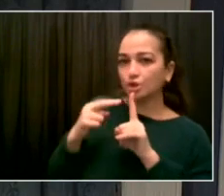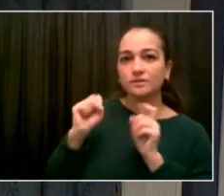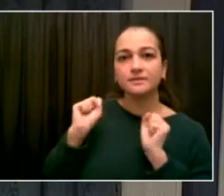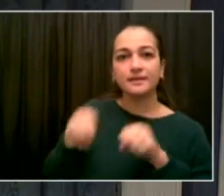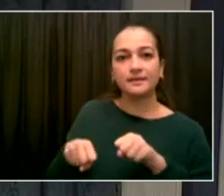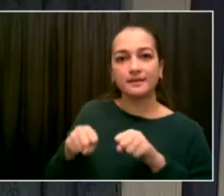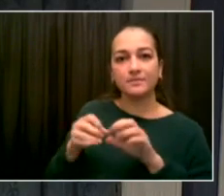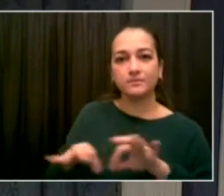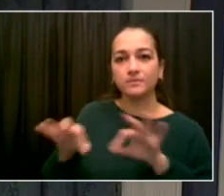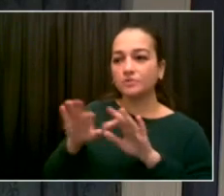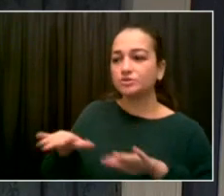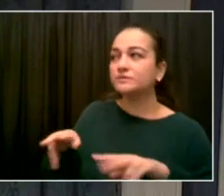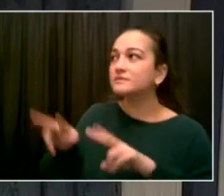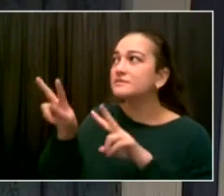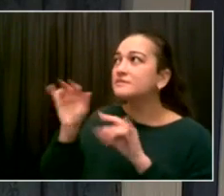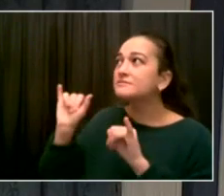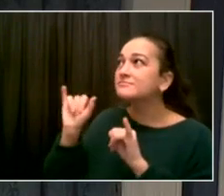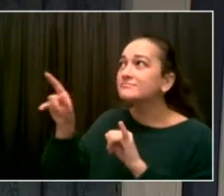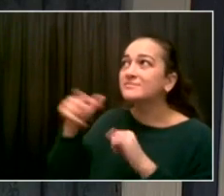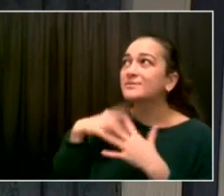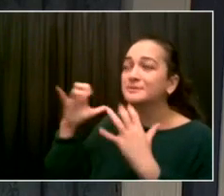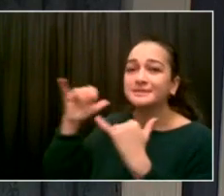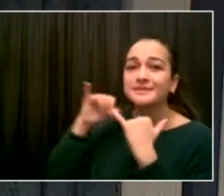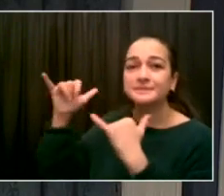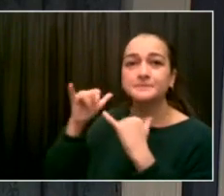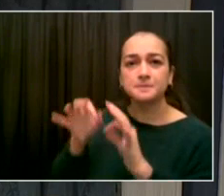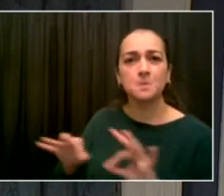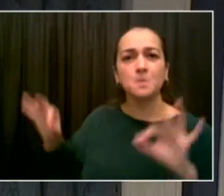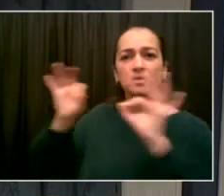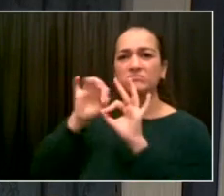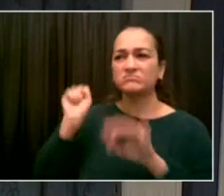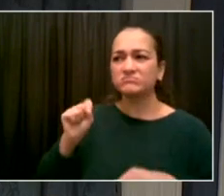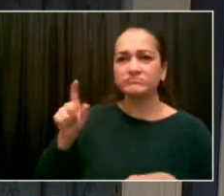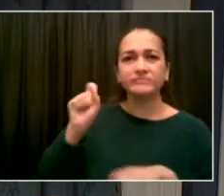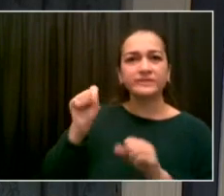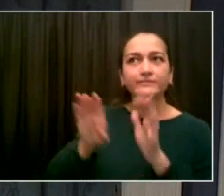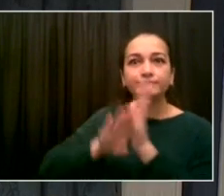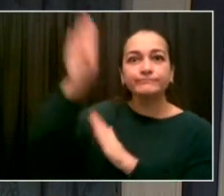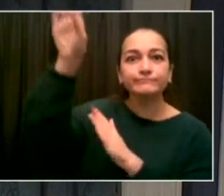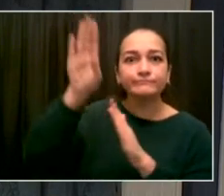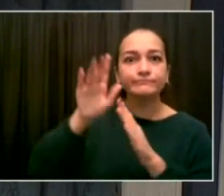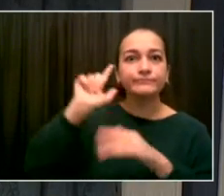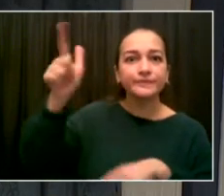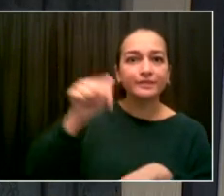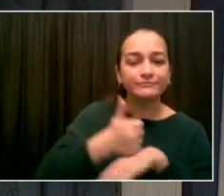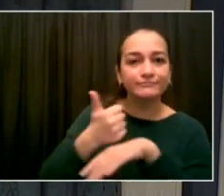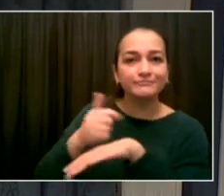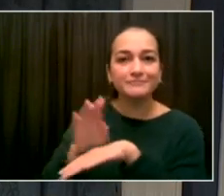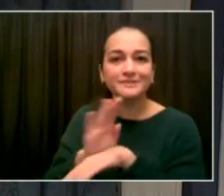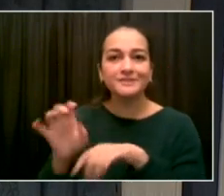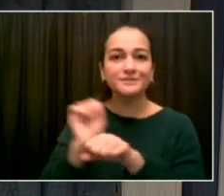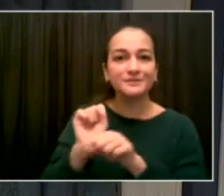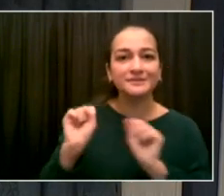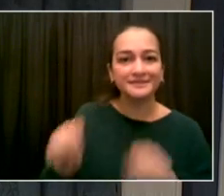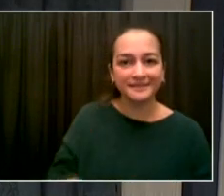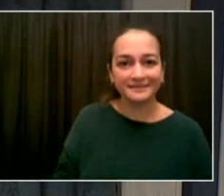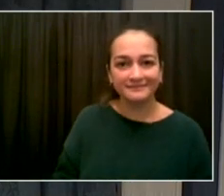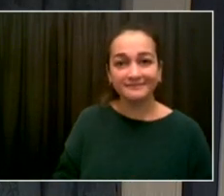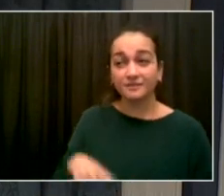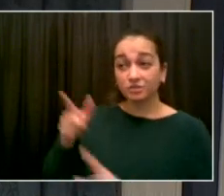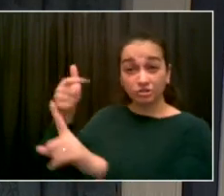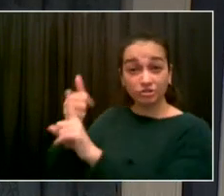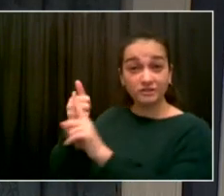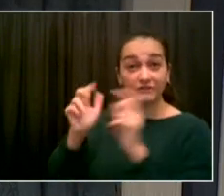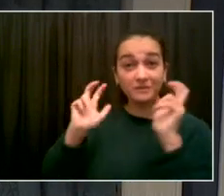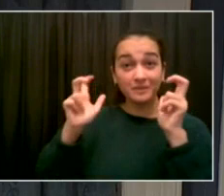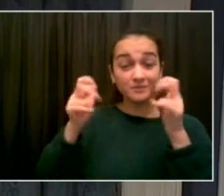I love what you do on the court. I really do. I've watched you. I've watched the focus, the intensity. I've loved the way you play the game, and you're a true team player. But